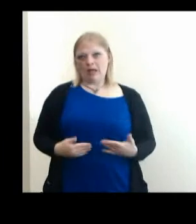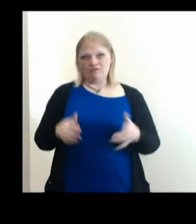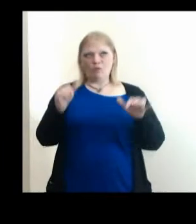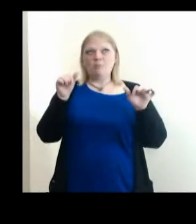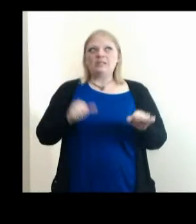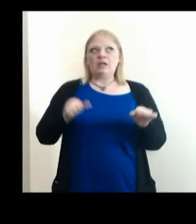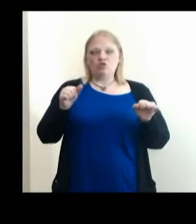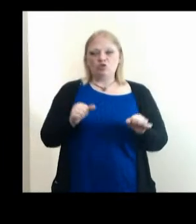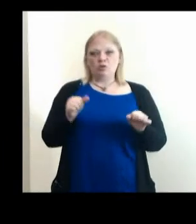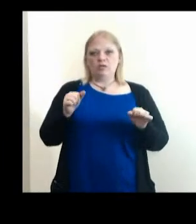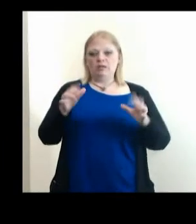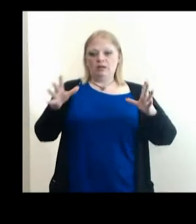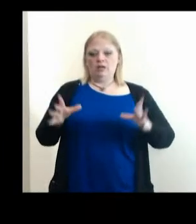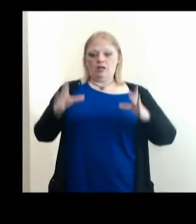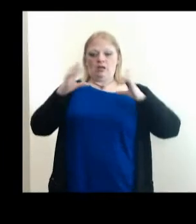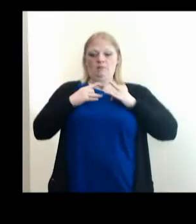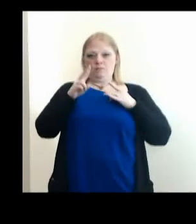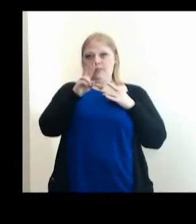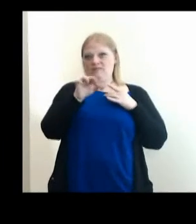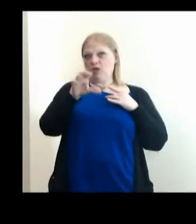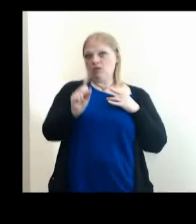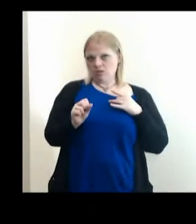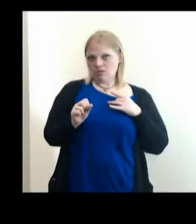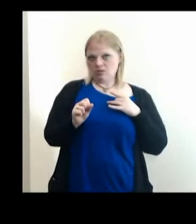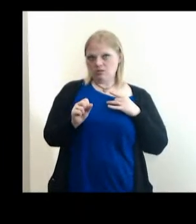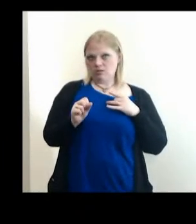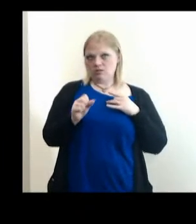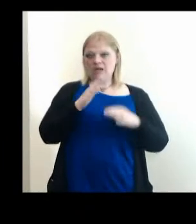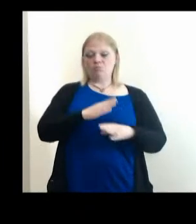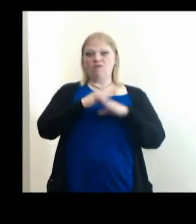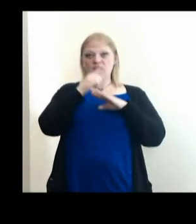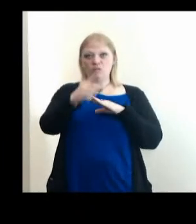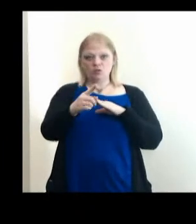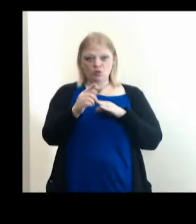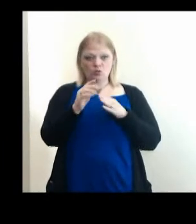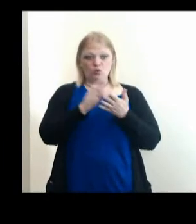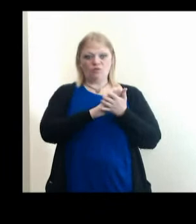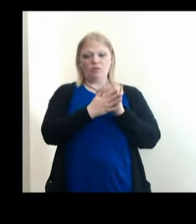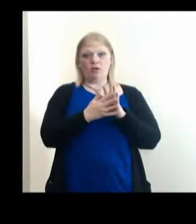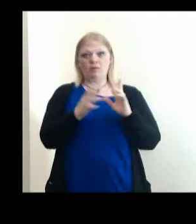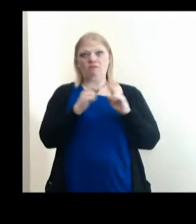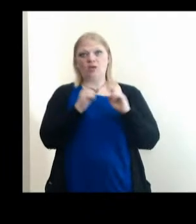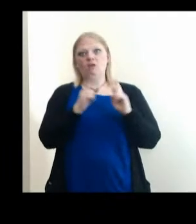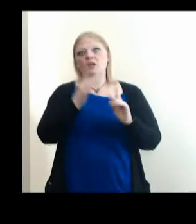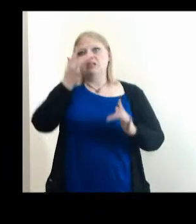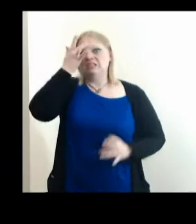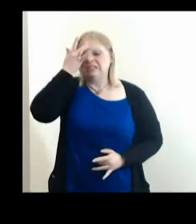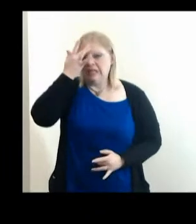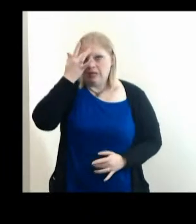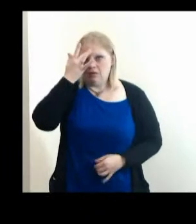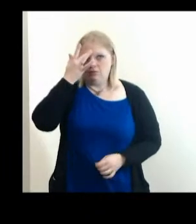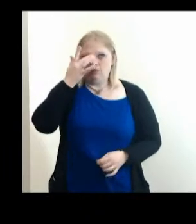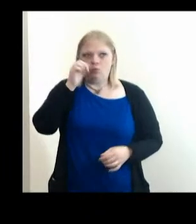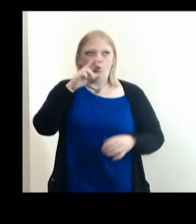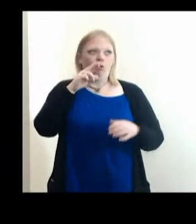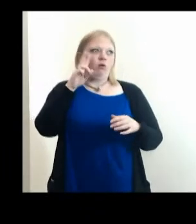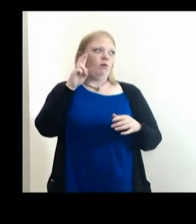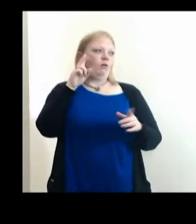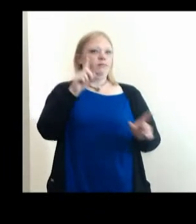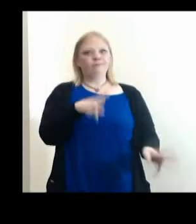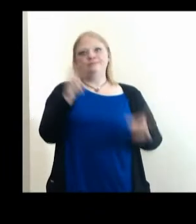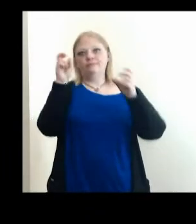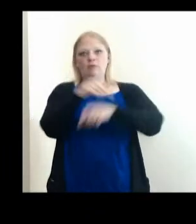potentially contracting the virus. It prevents you from getting sick, very sick, to be